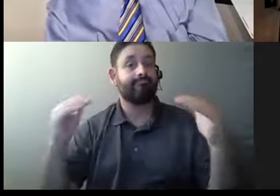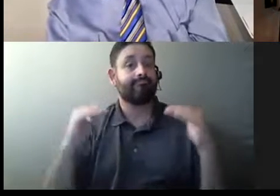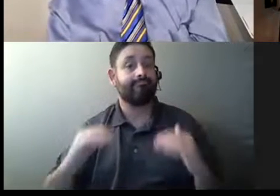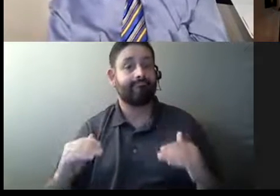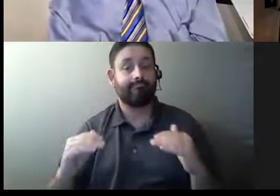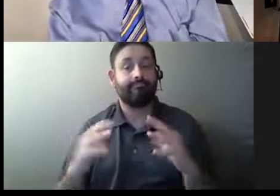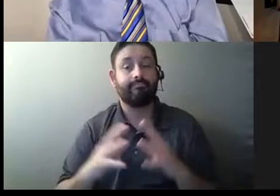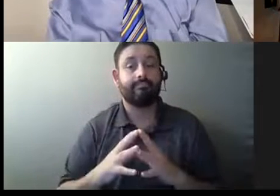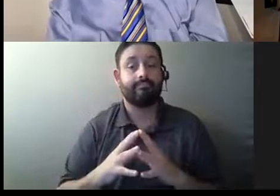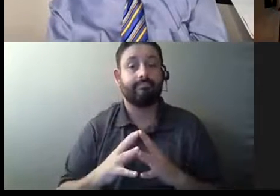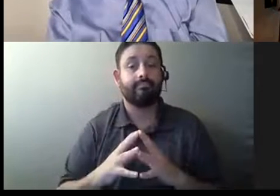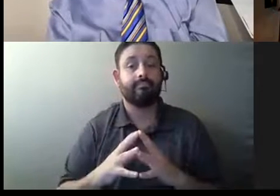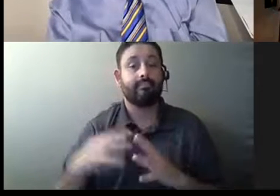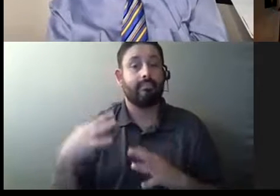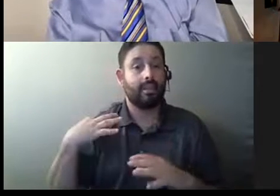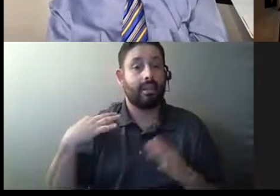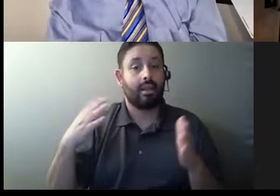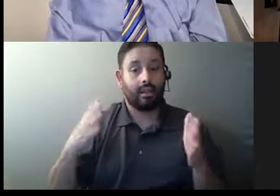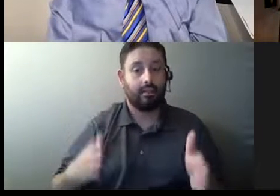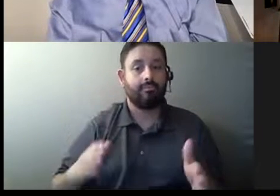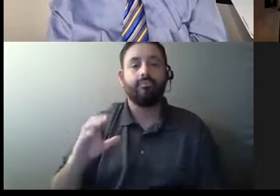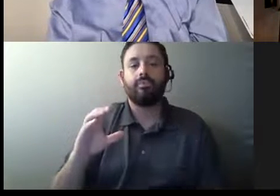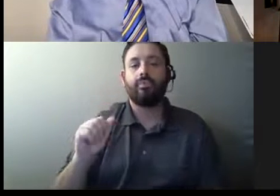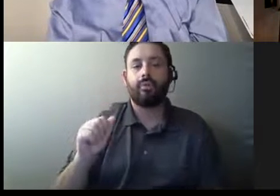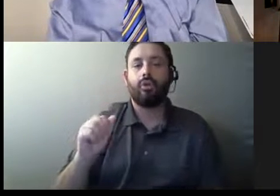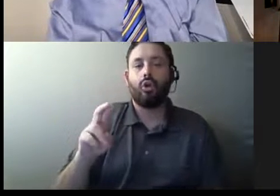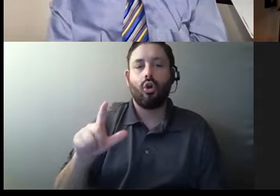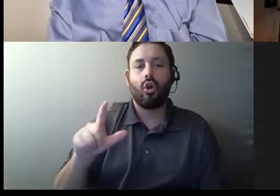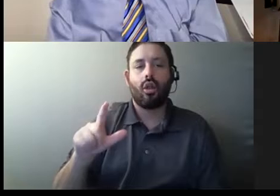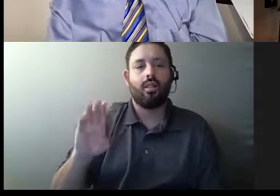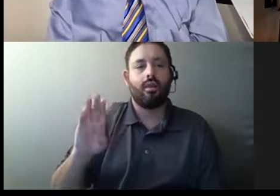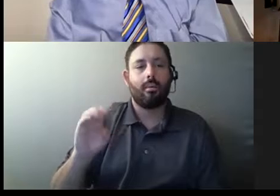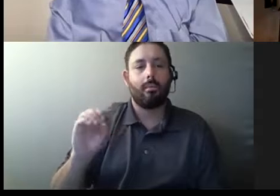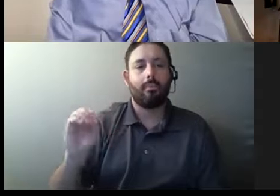And the next candidate is Carl Booker.